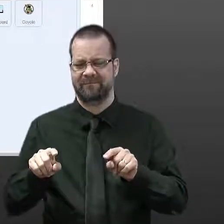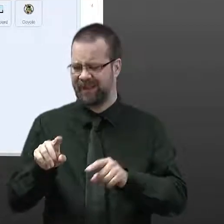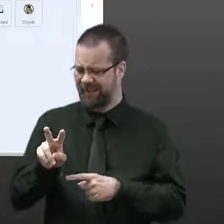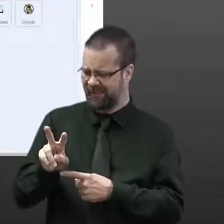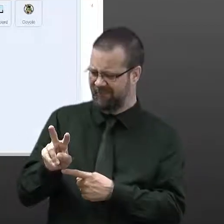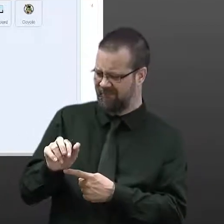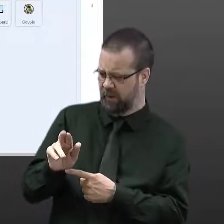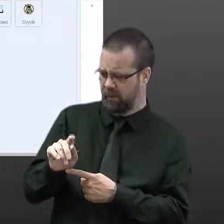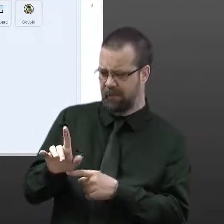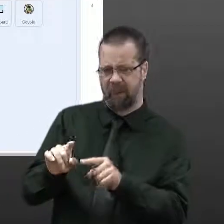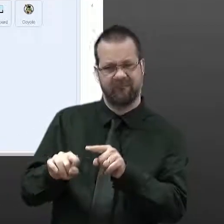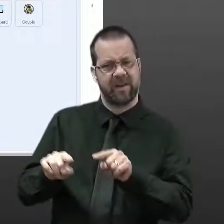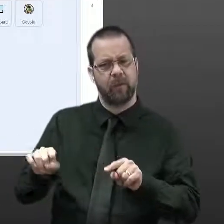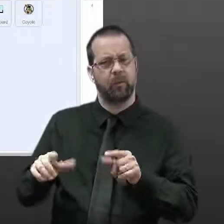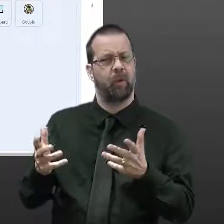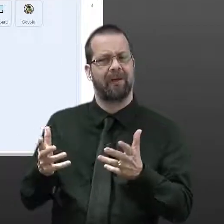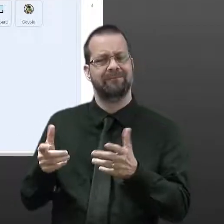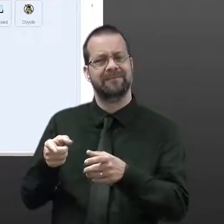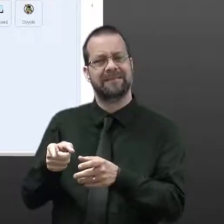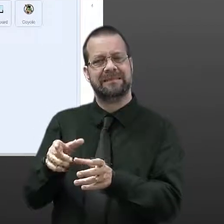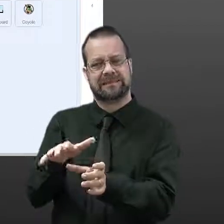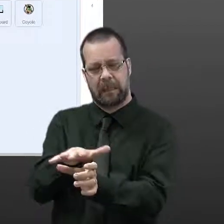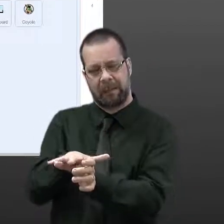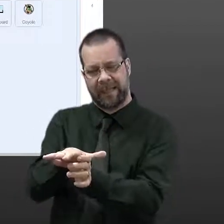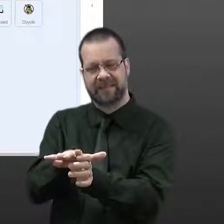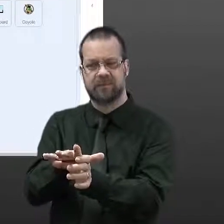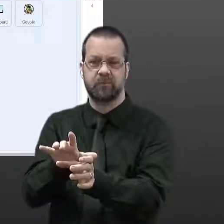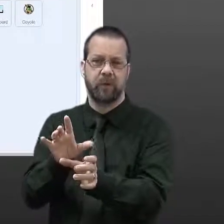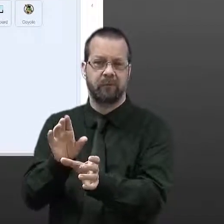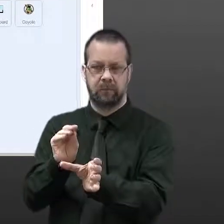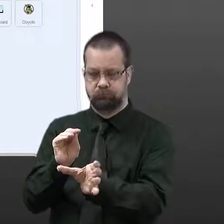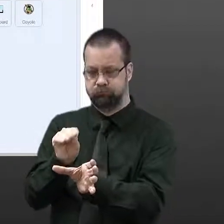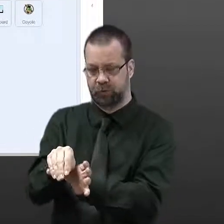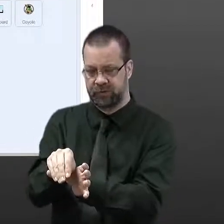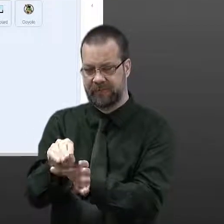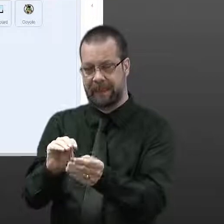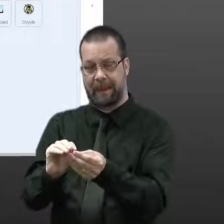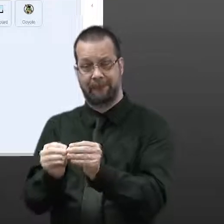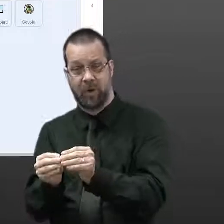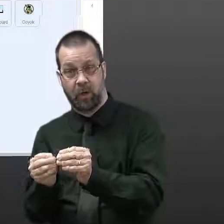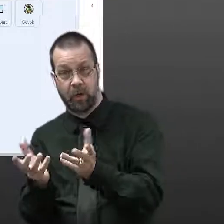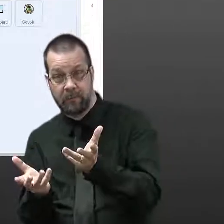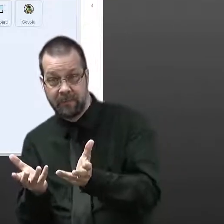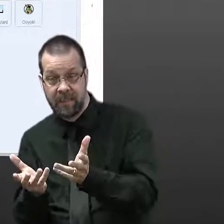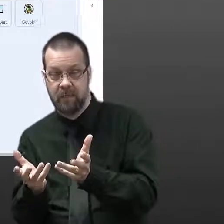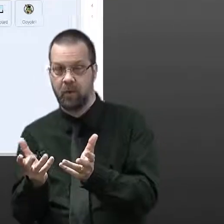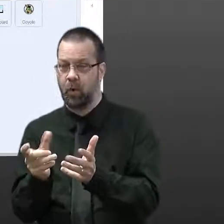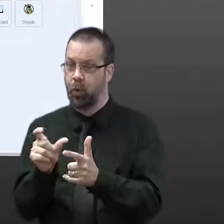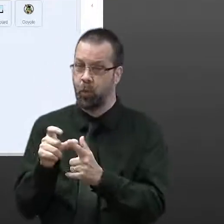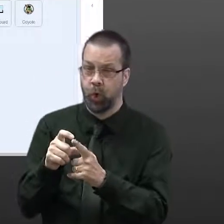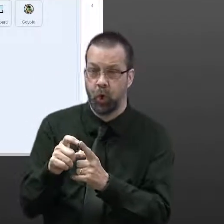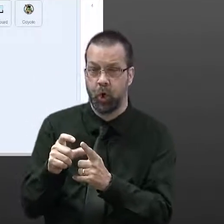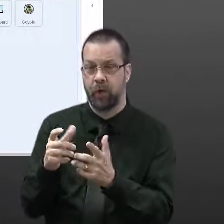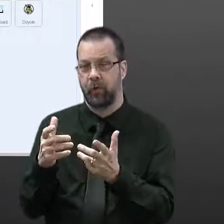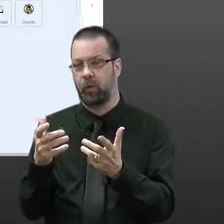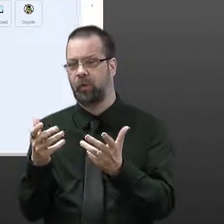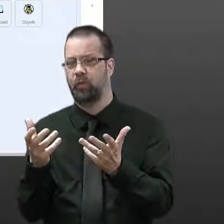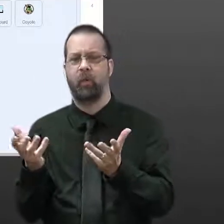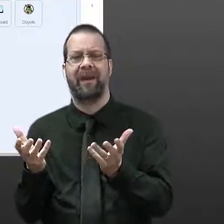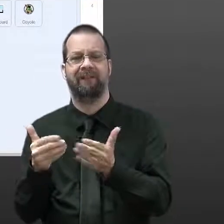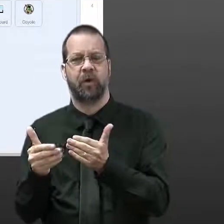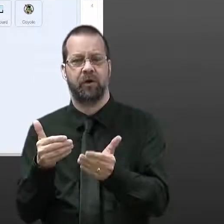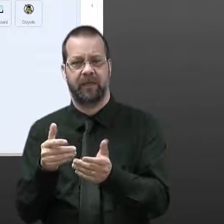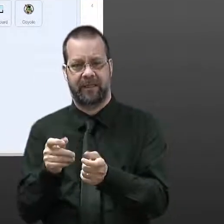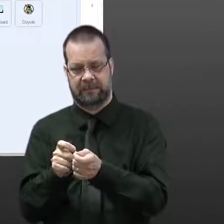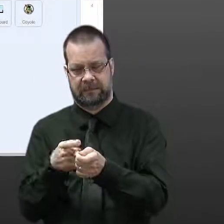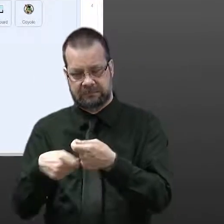And variables are just like places that we can store some values. They can be numbers, or we'll store some